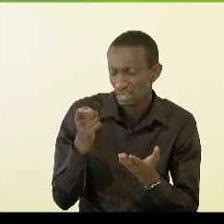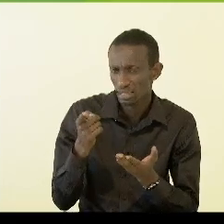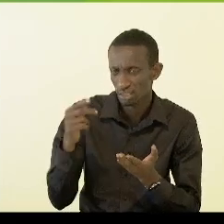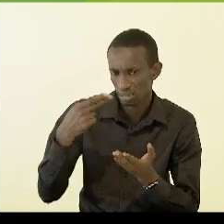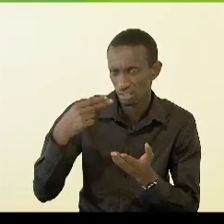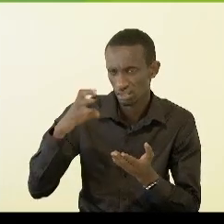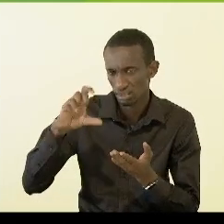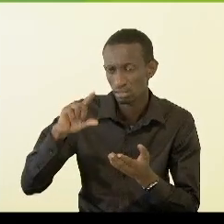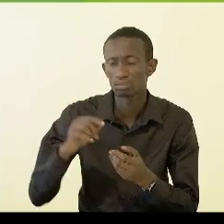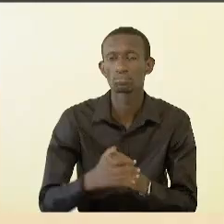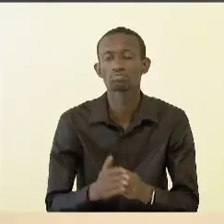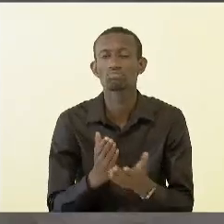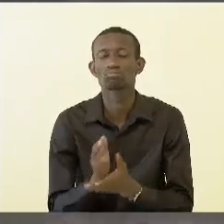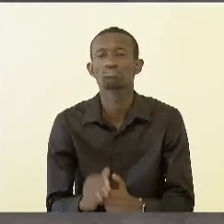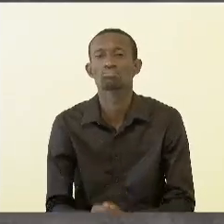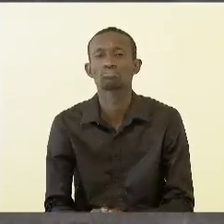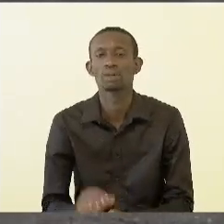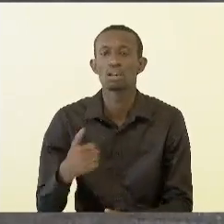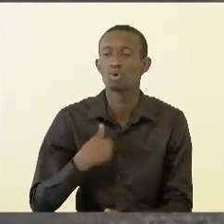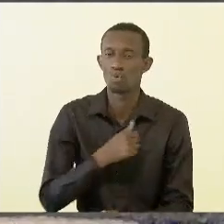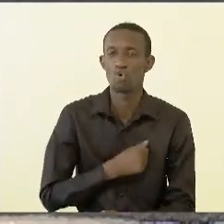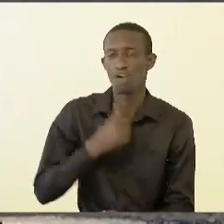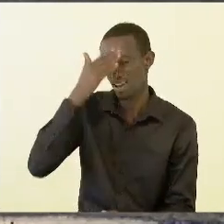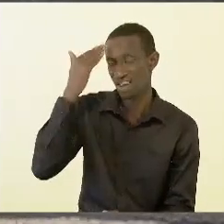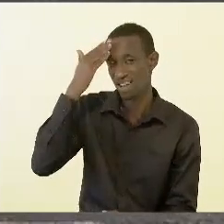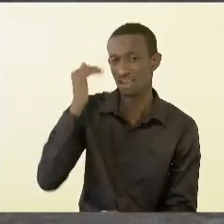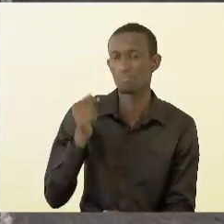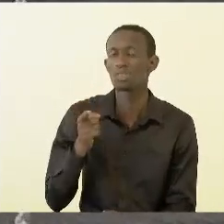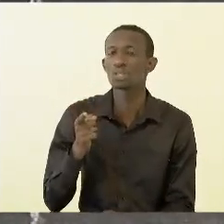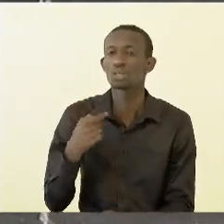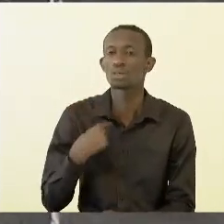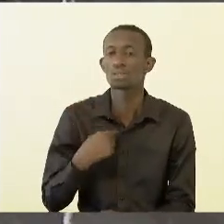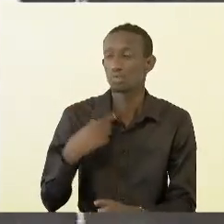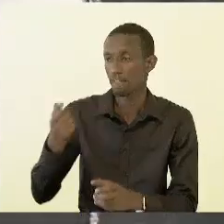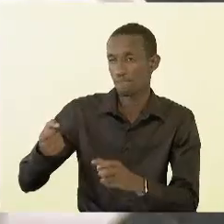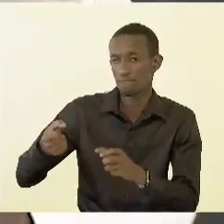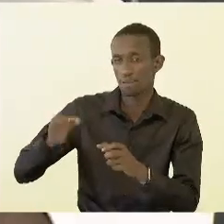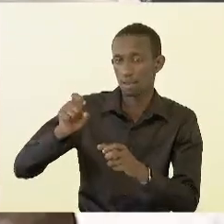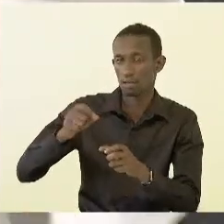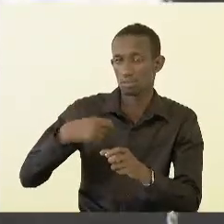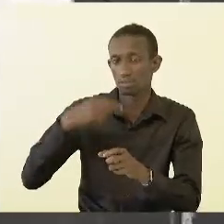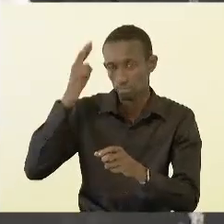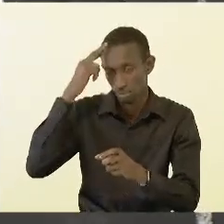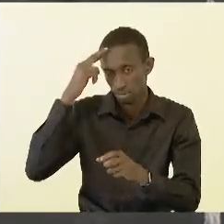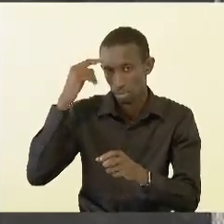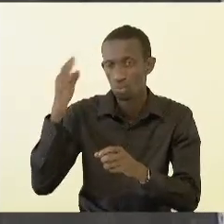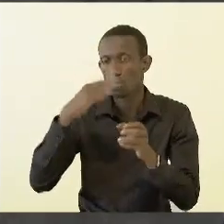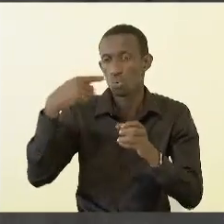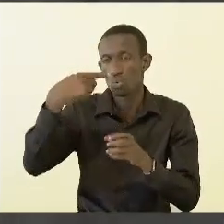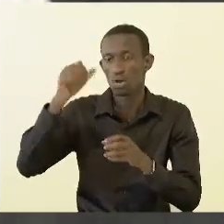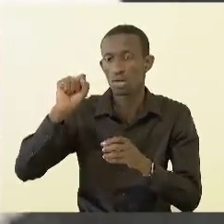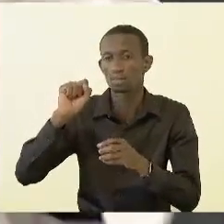was just going to forget here. You see, when I brought this bottle, and you remember when the gas was still